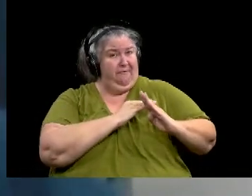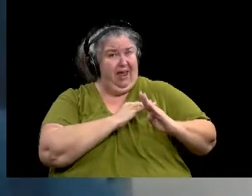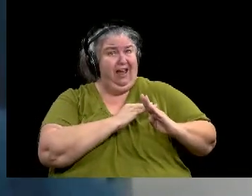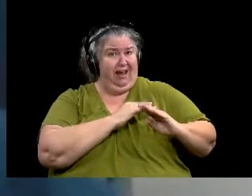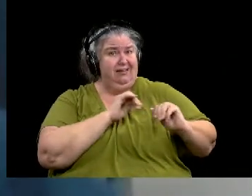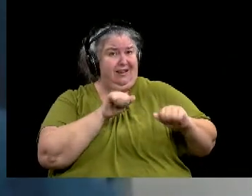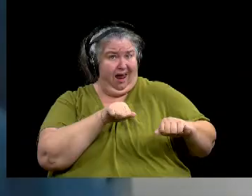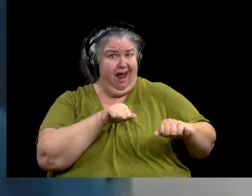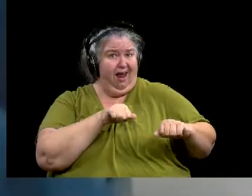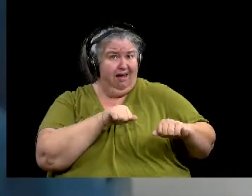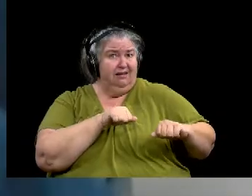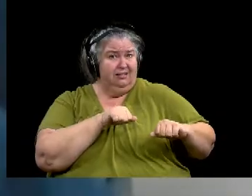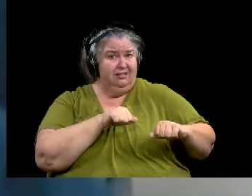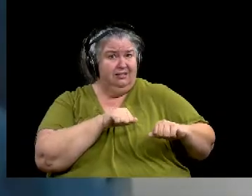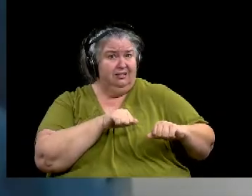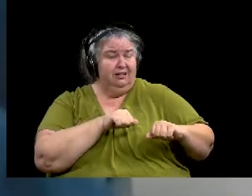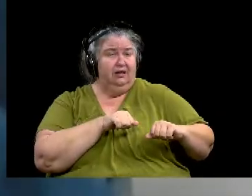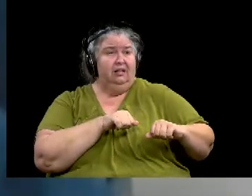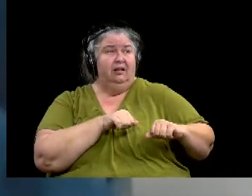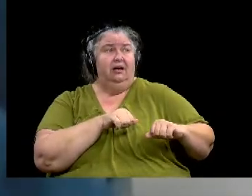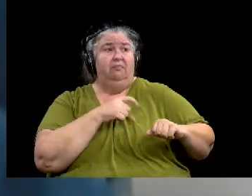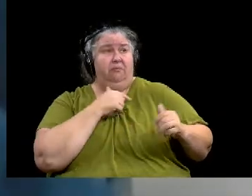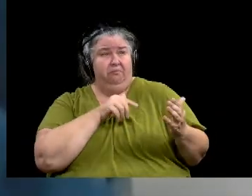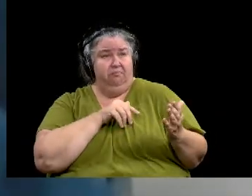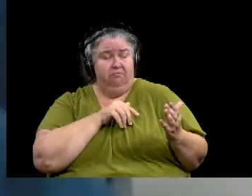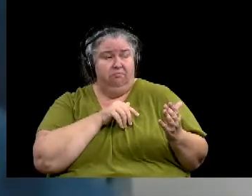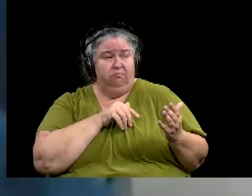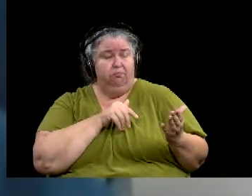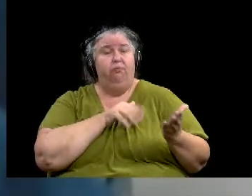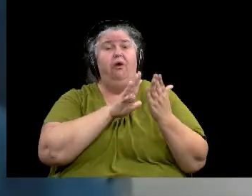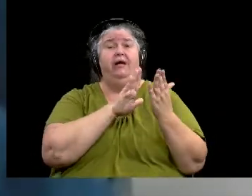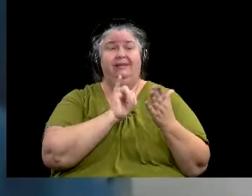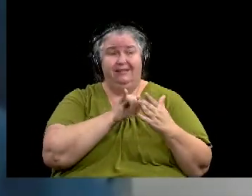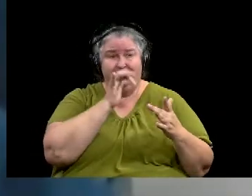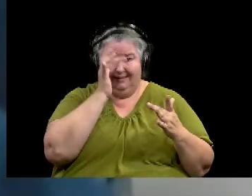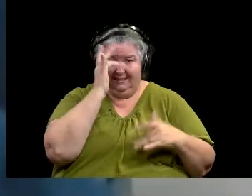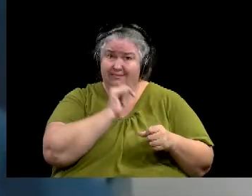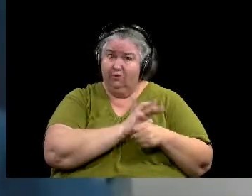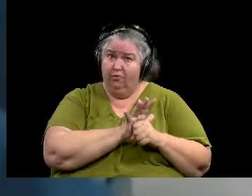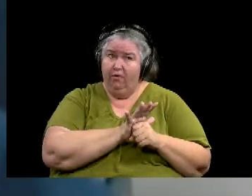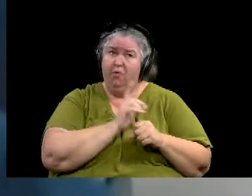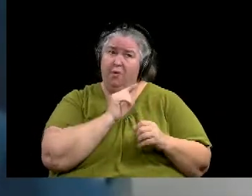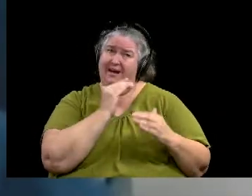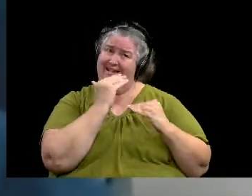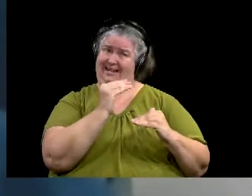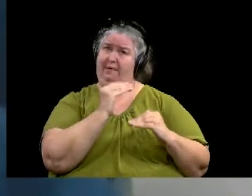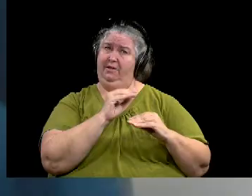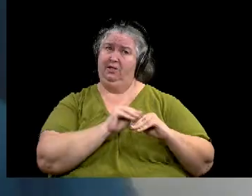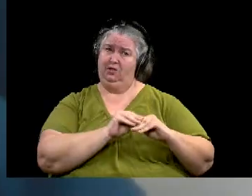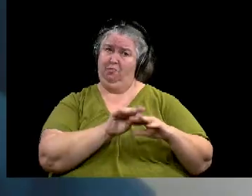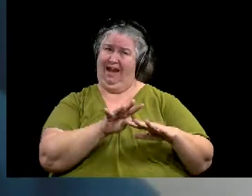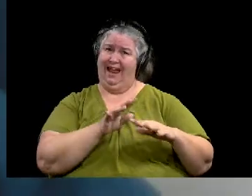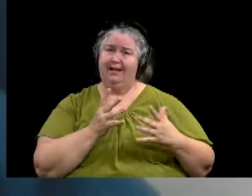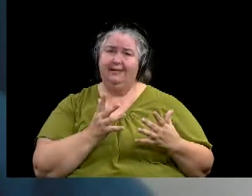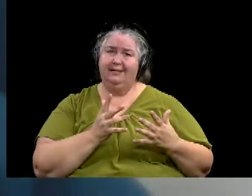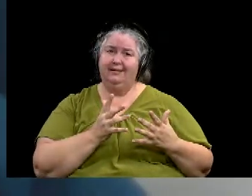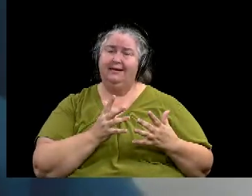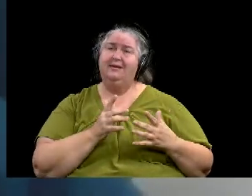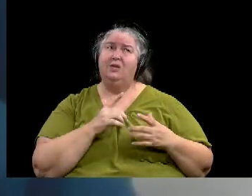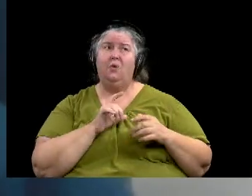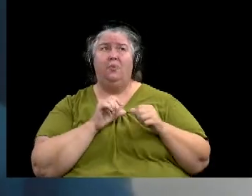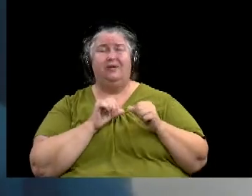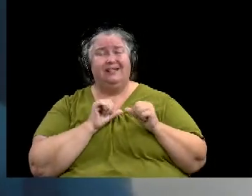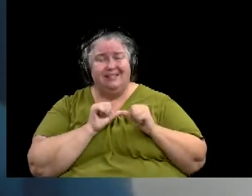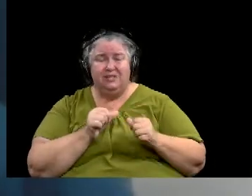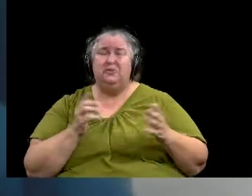illness, we want to limit its spread. And so, again, we will continue to encourage people to wear masks as instructed